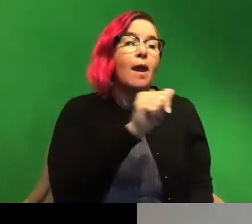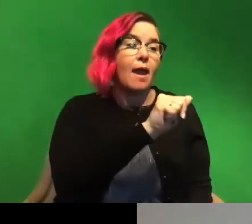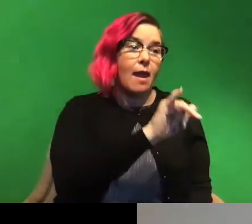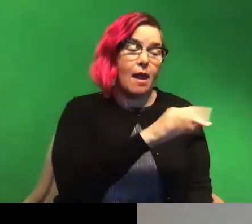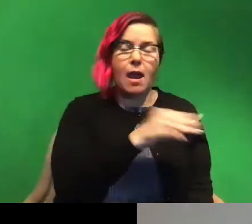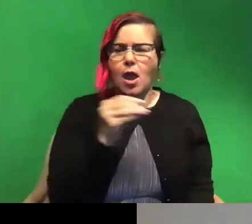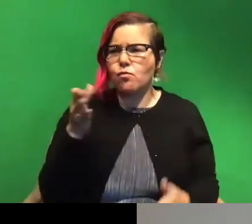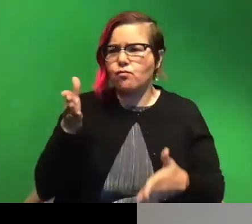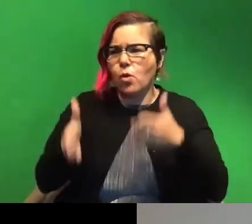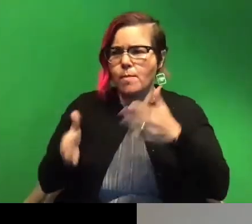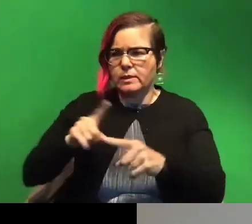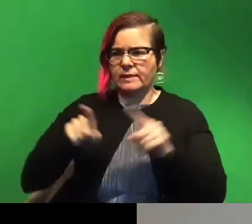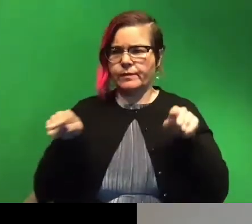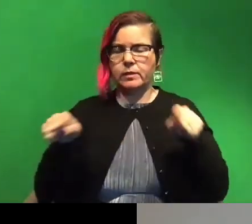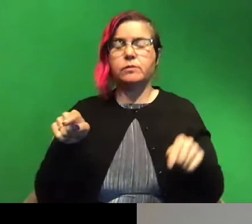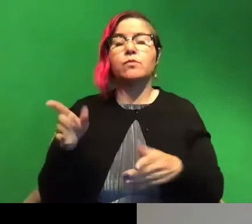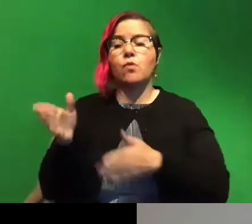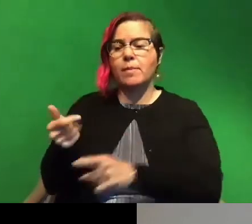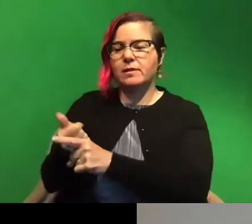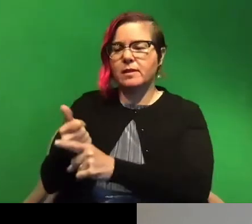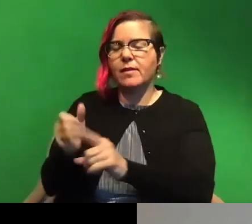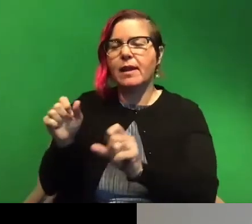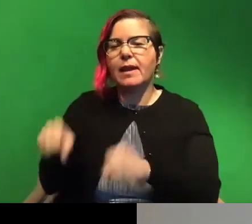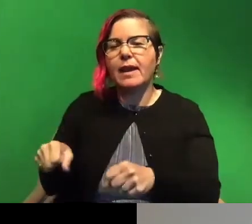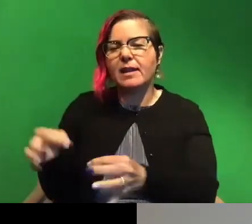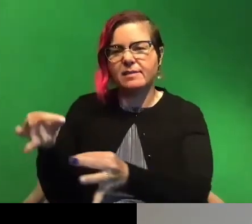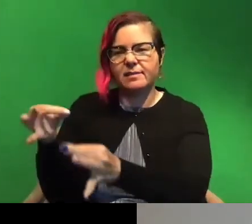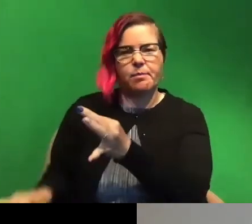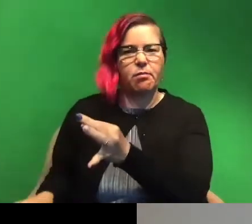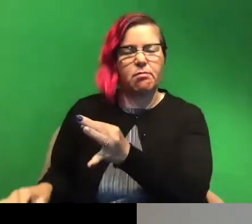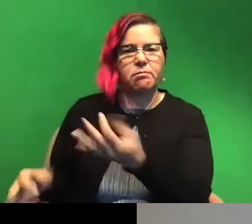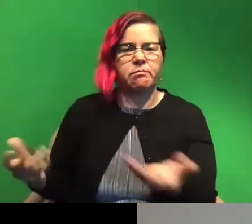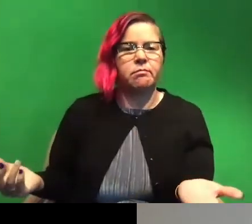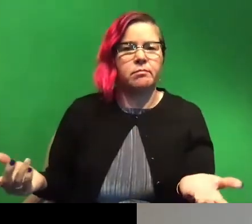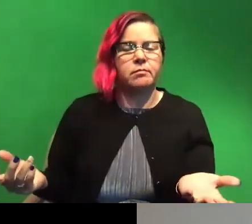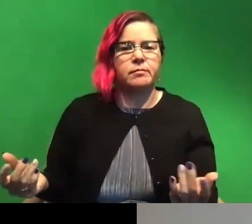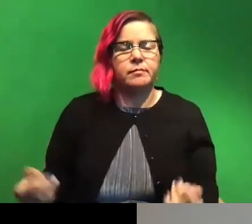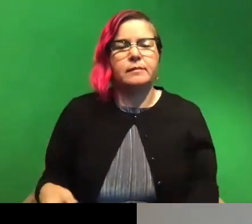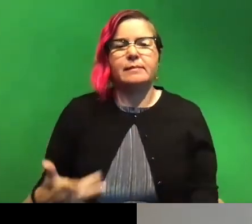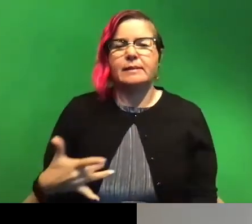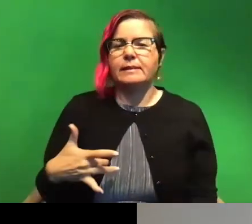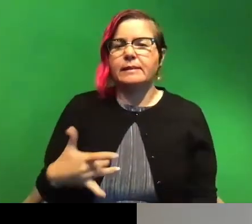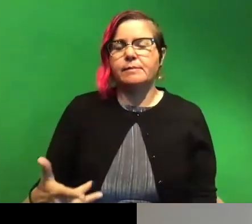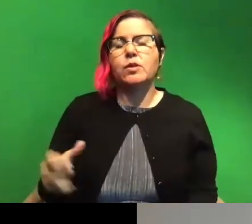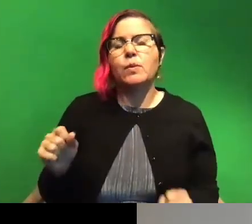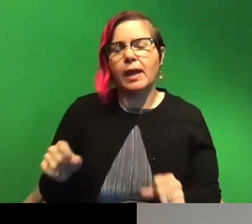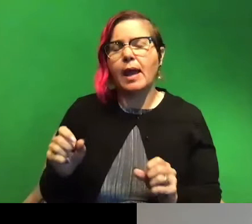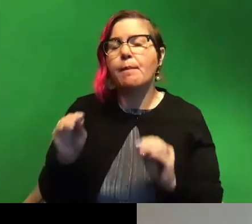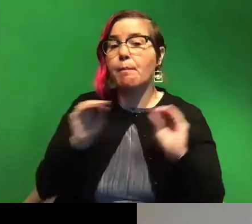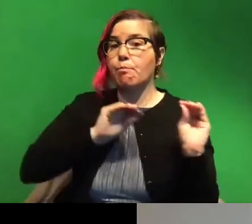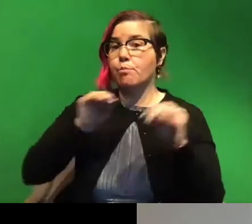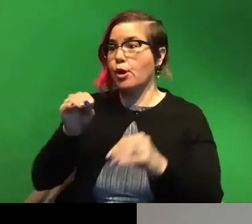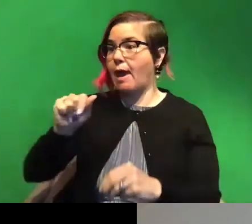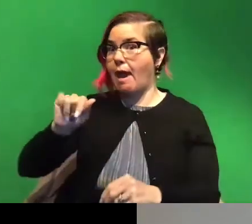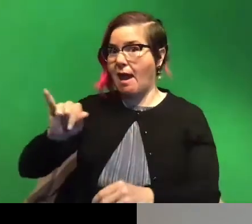and robots is that a robot can be something that's very, very simple. There's typically, you can put artificial intelligence into